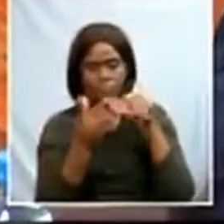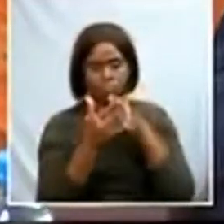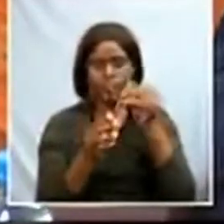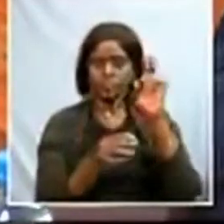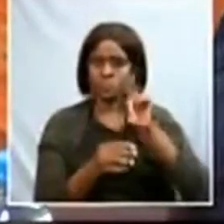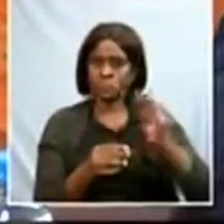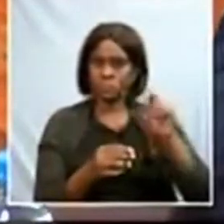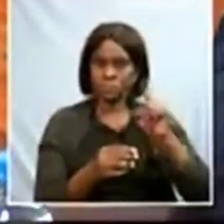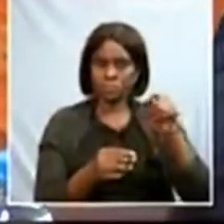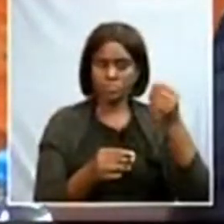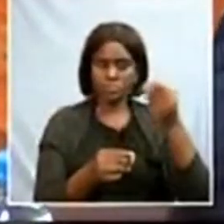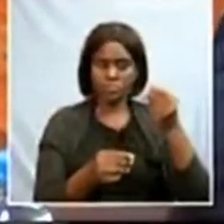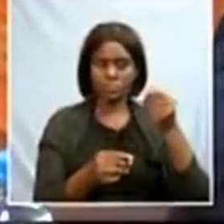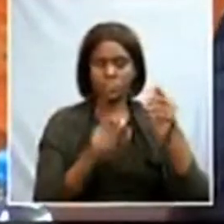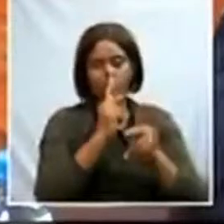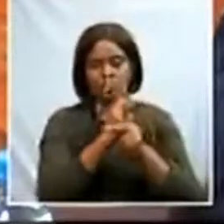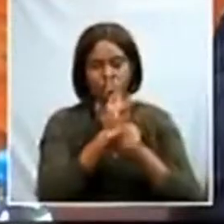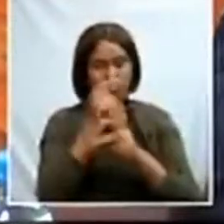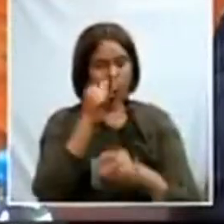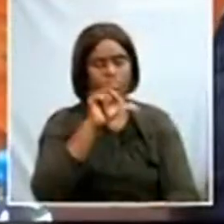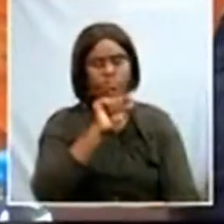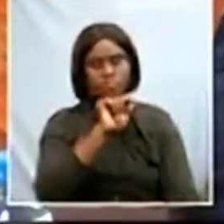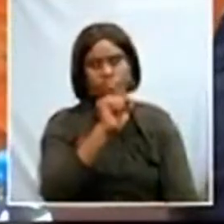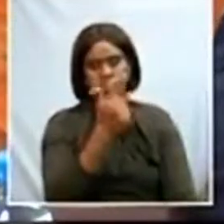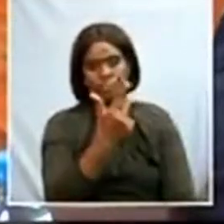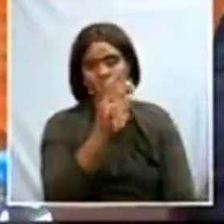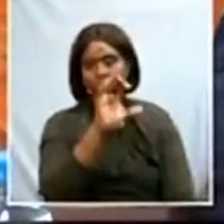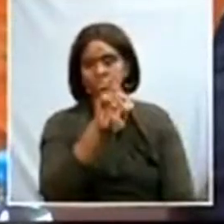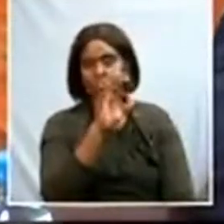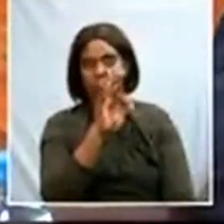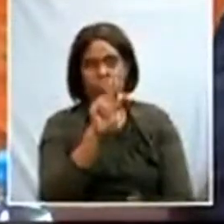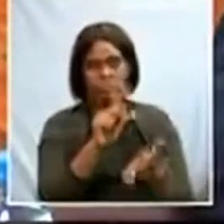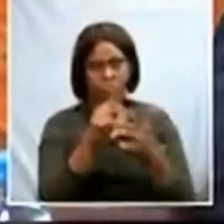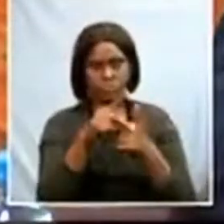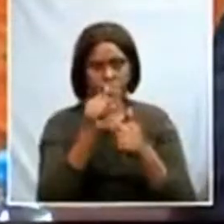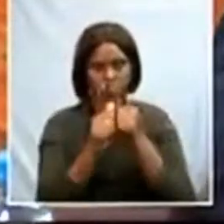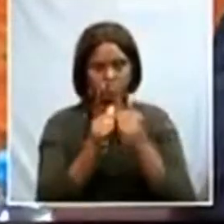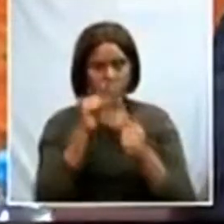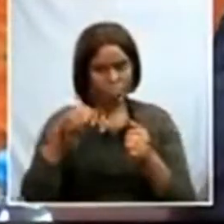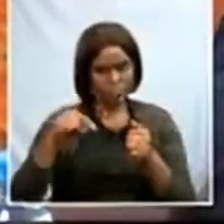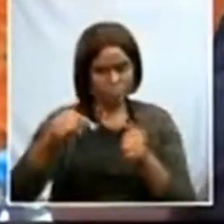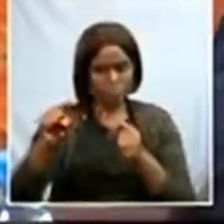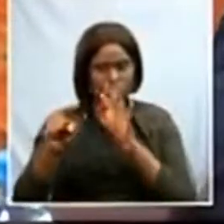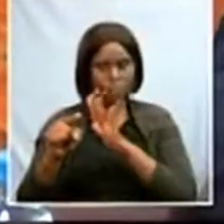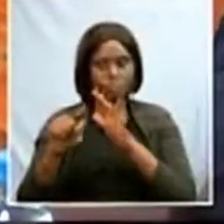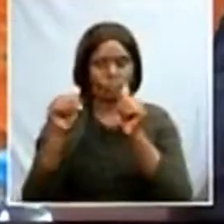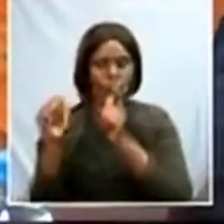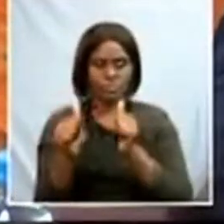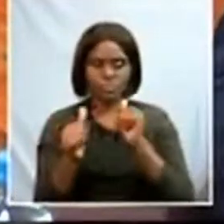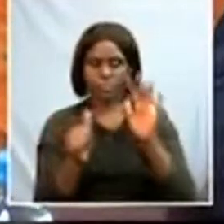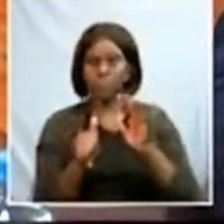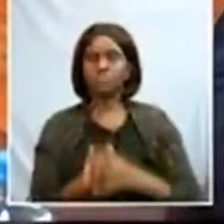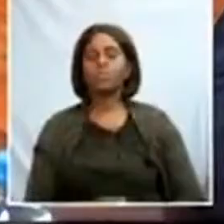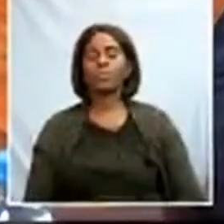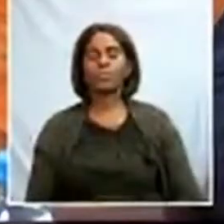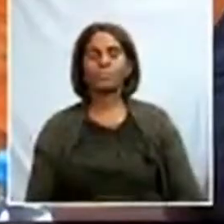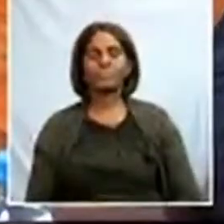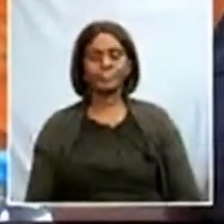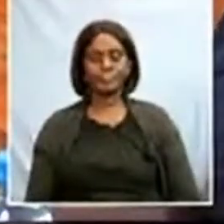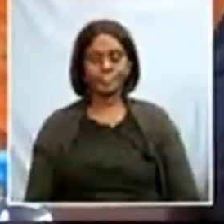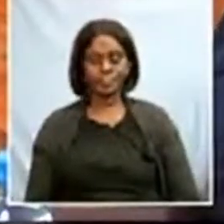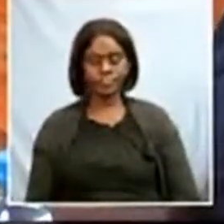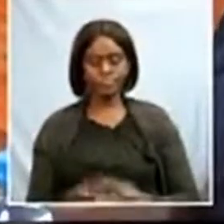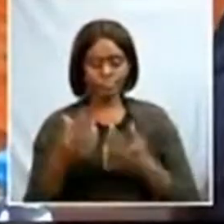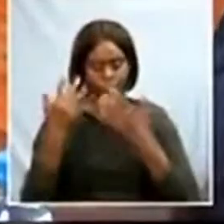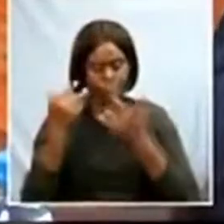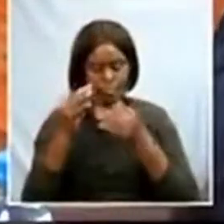expenditure were funds reserved for 2023 CDF programs that were ongoing. Action taken. Management wishes